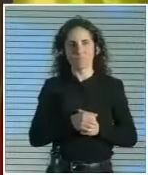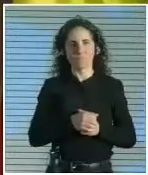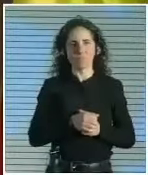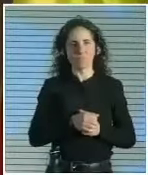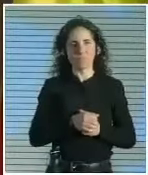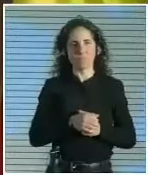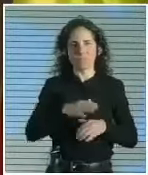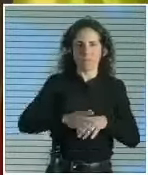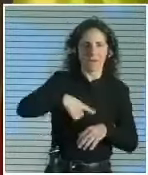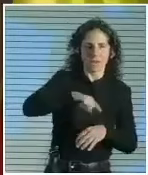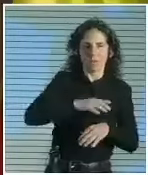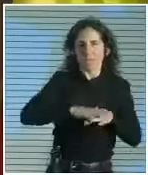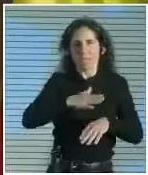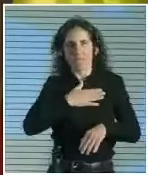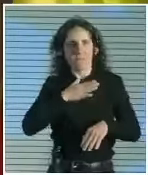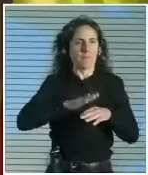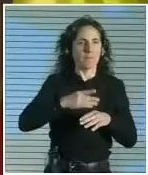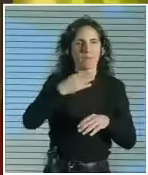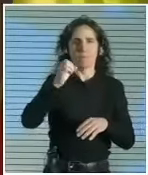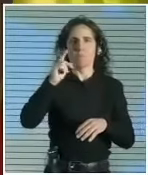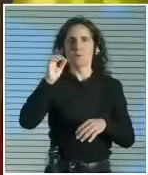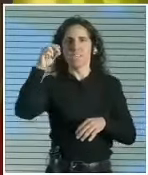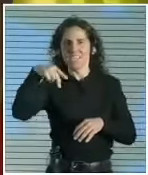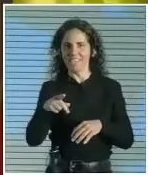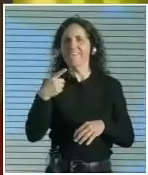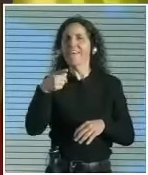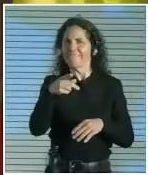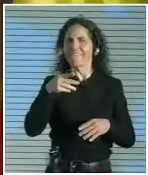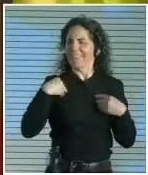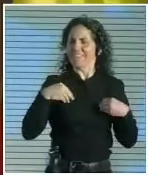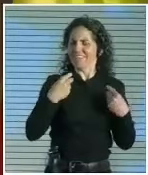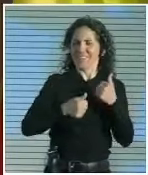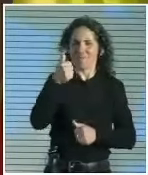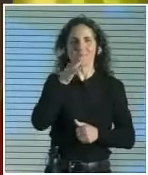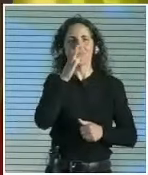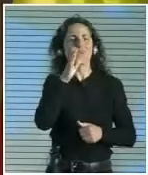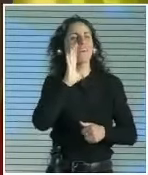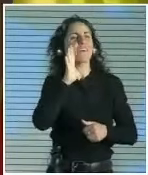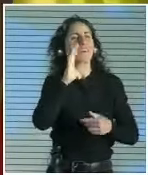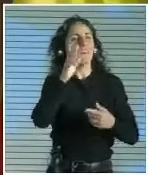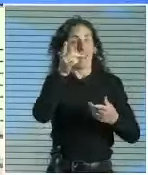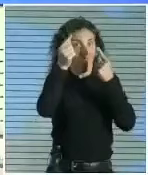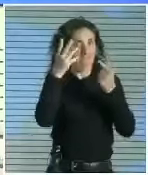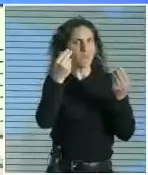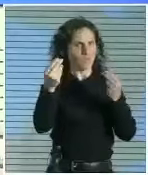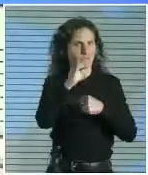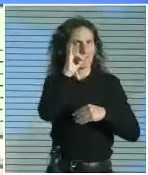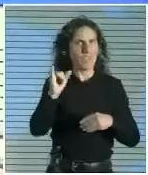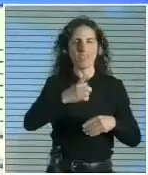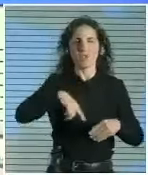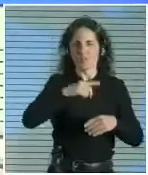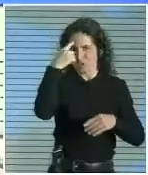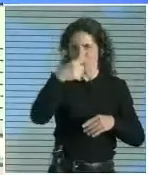part. Right? Because we now have all the data, we know what the baseline is, and